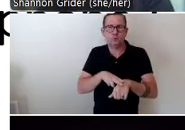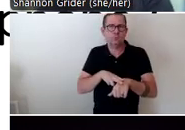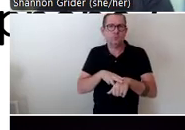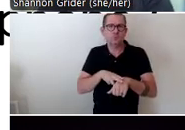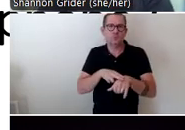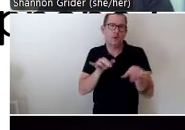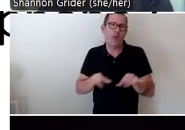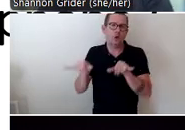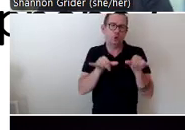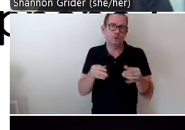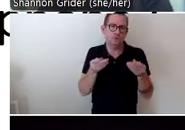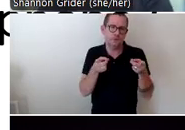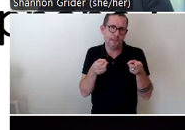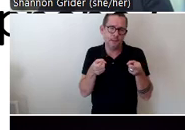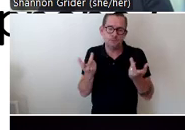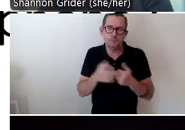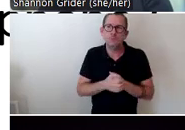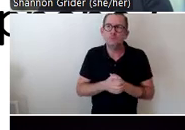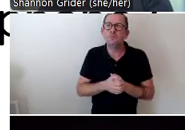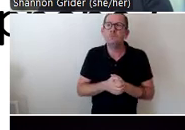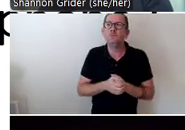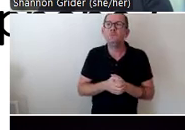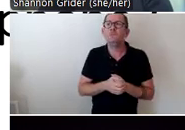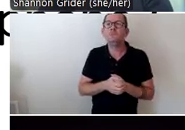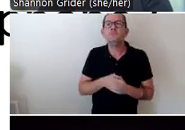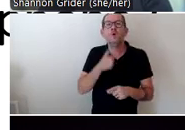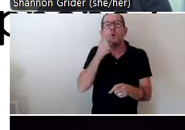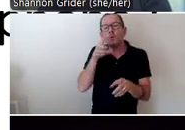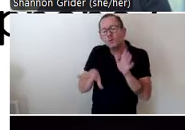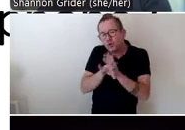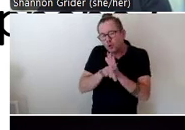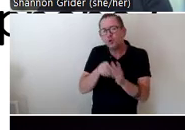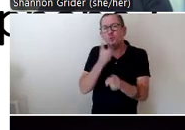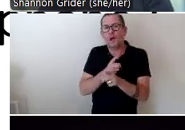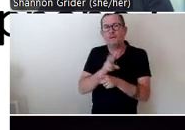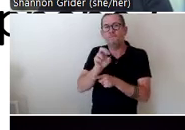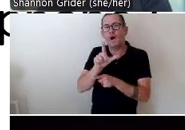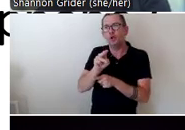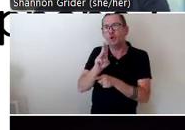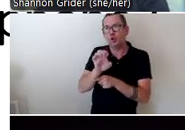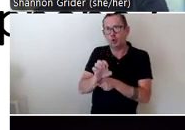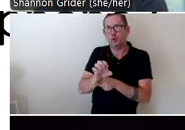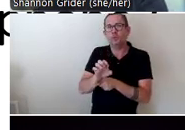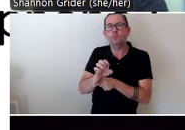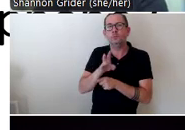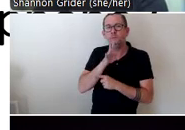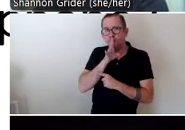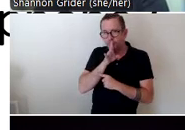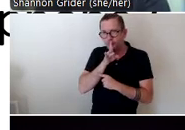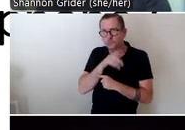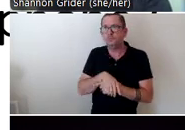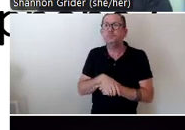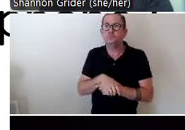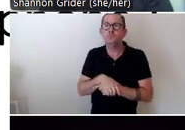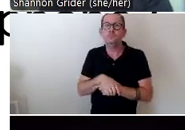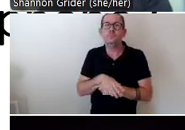Just speak at a natural pace, at a moderate speed. Don't try to change or modulate